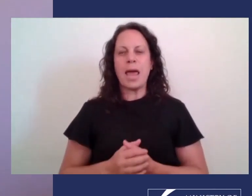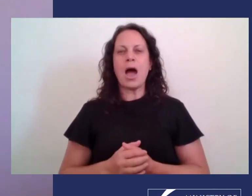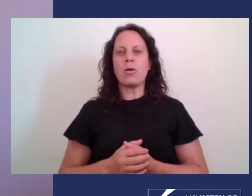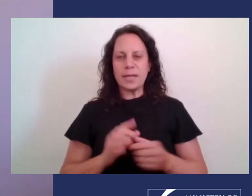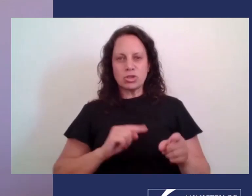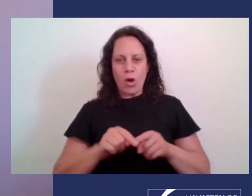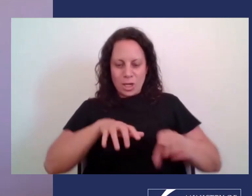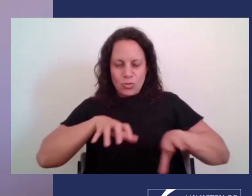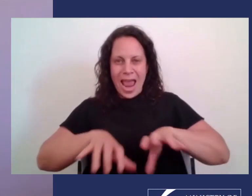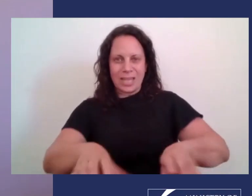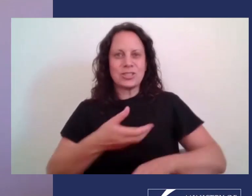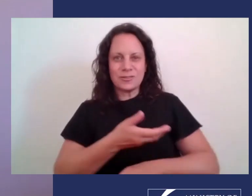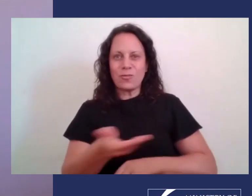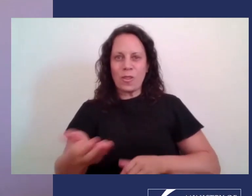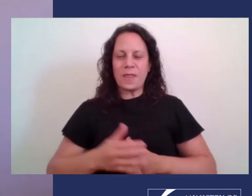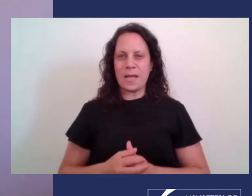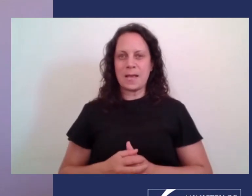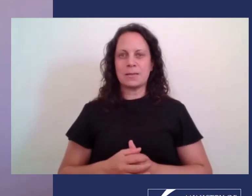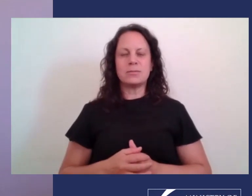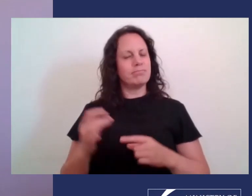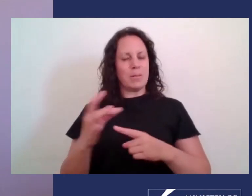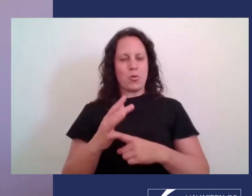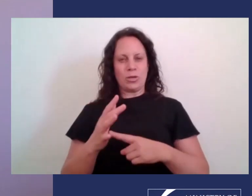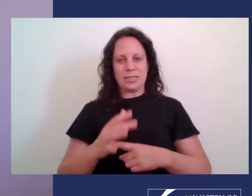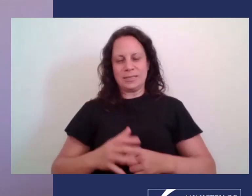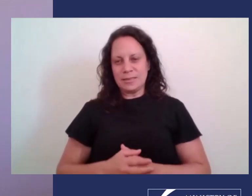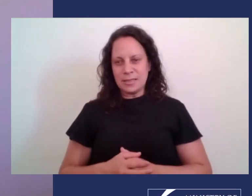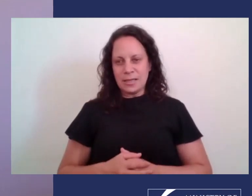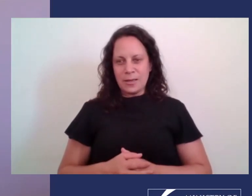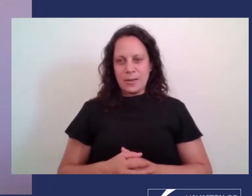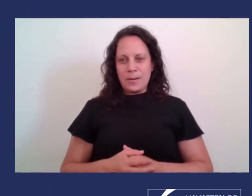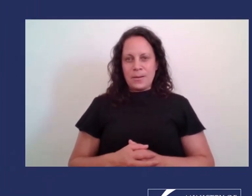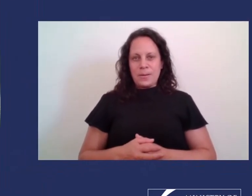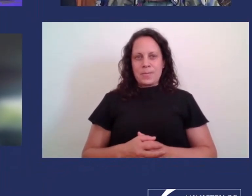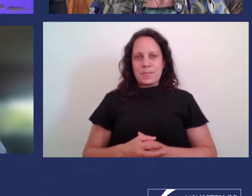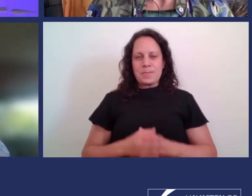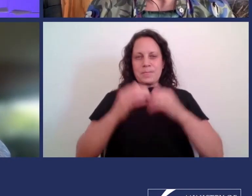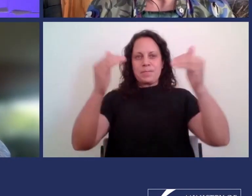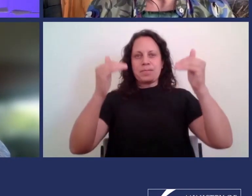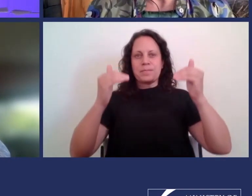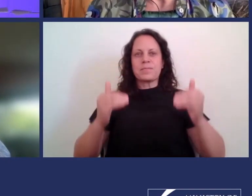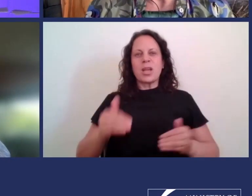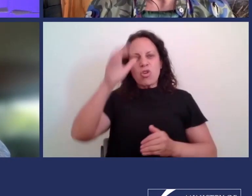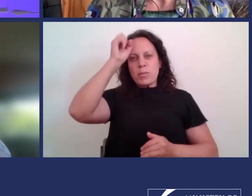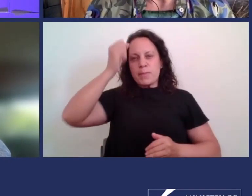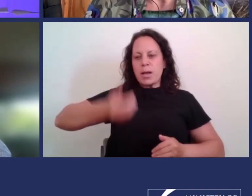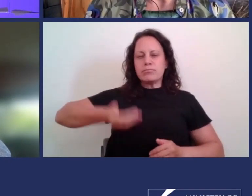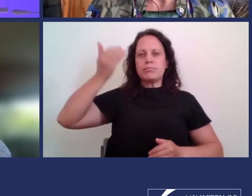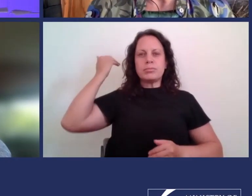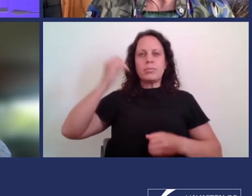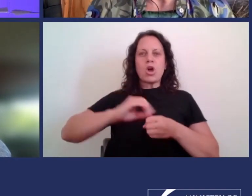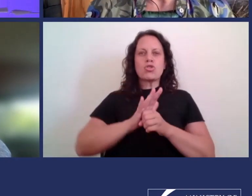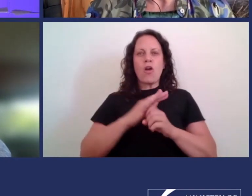for them. So, yeah, I think it's really important. At the beginning of Delta, we were at the 1 o'clock